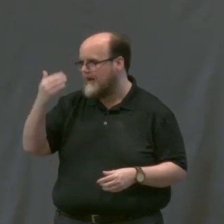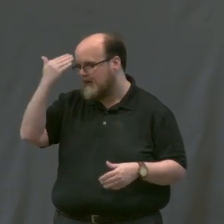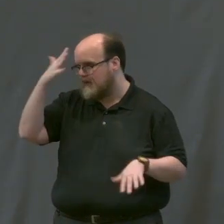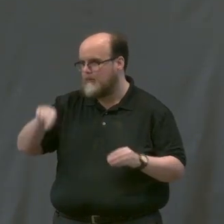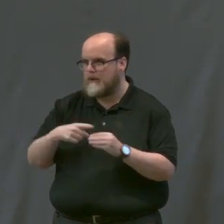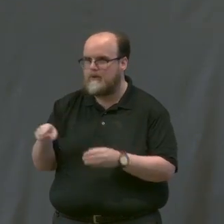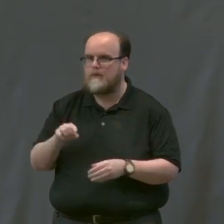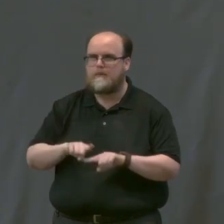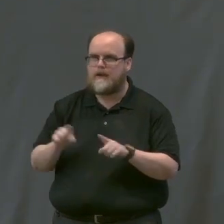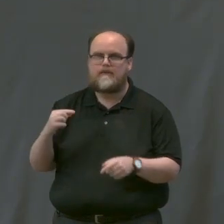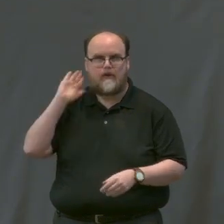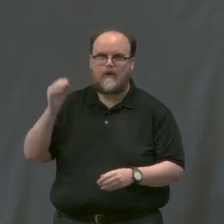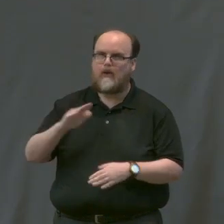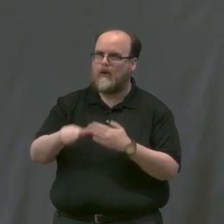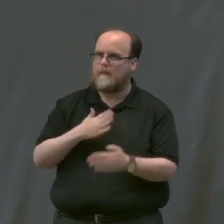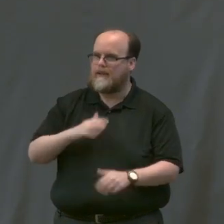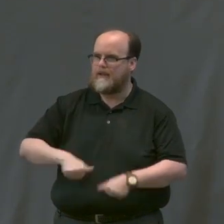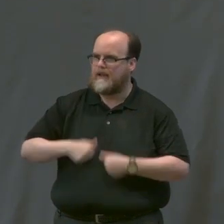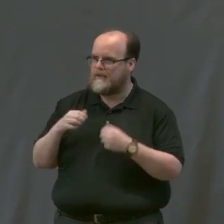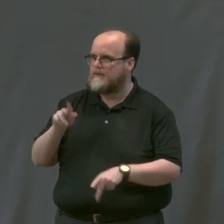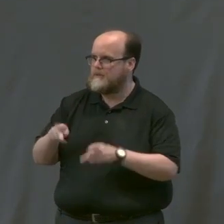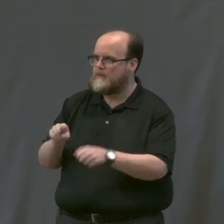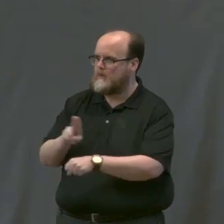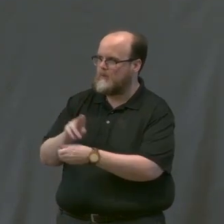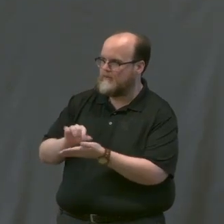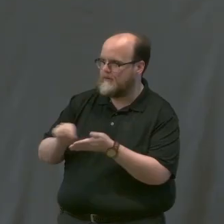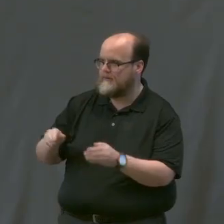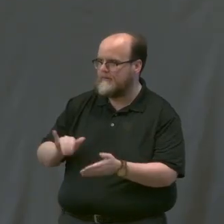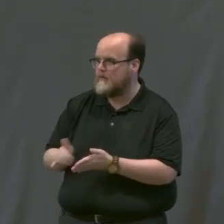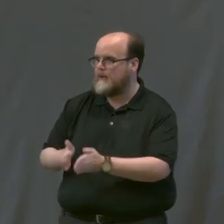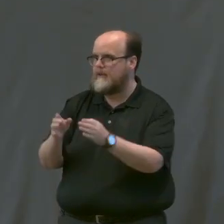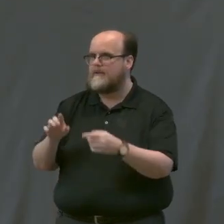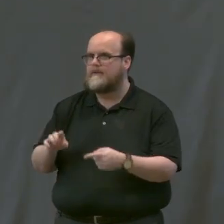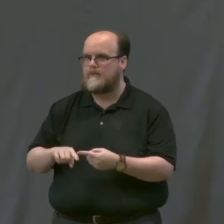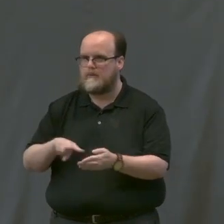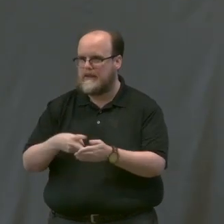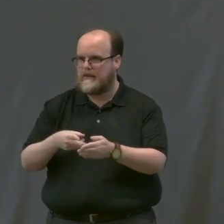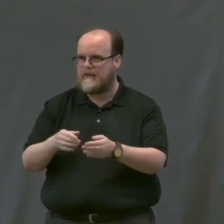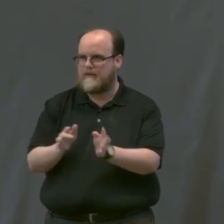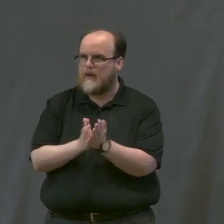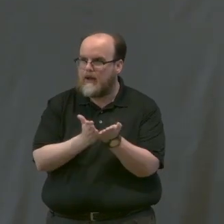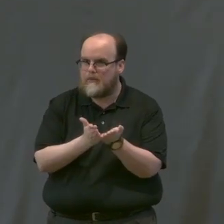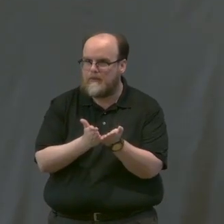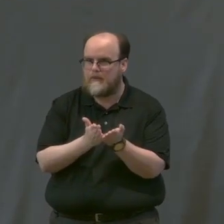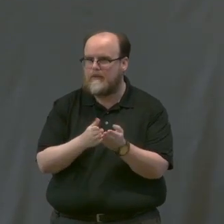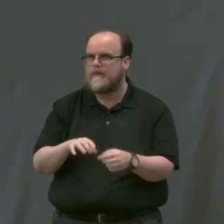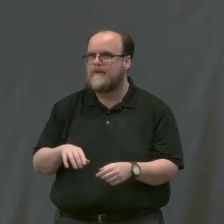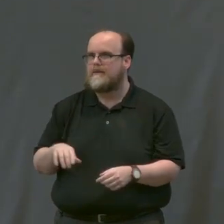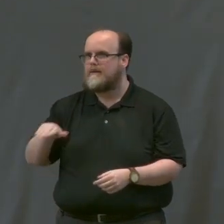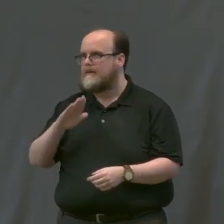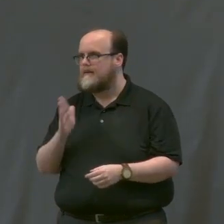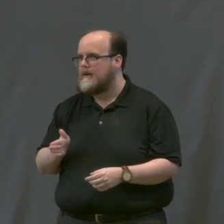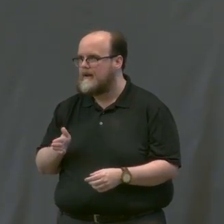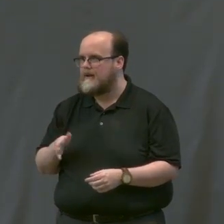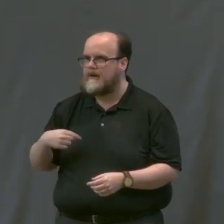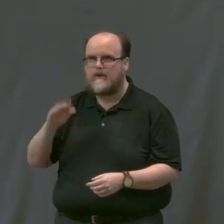but I've heard it all my life. These two verses used to talk about the Bible, and never, ever have